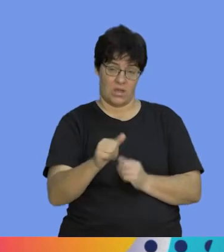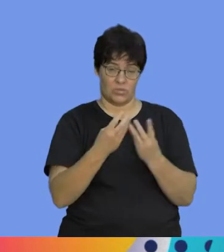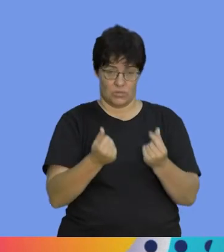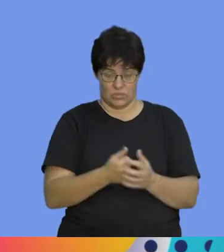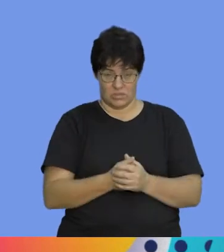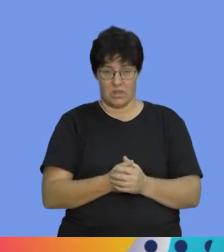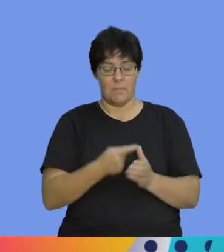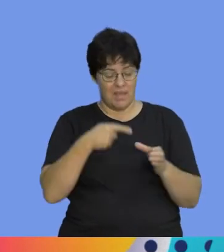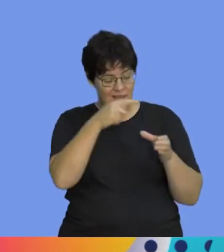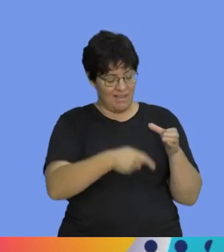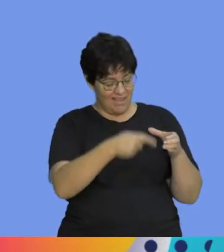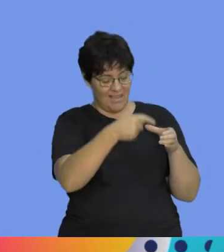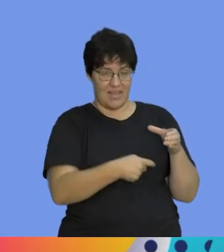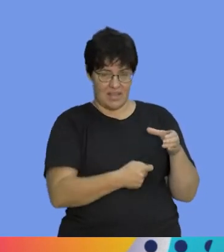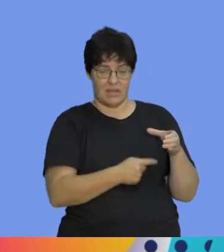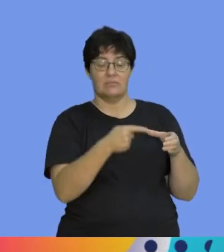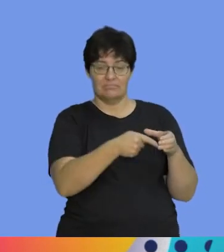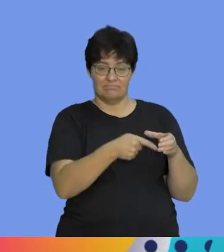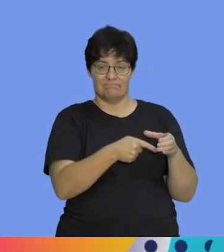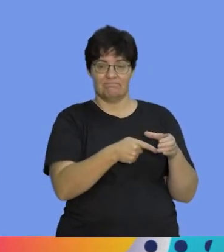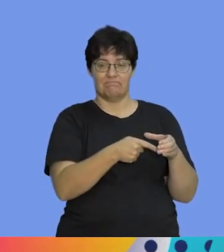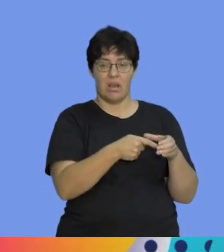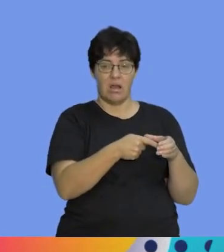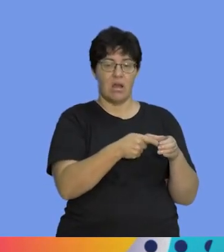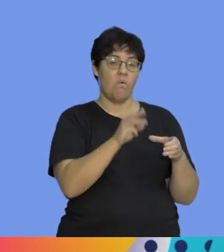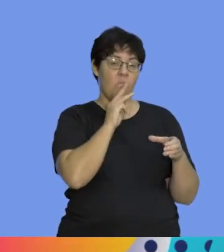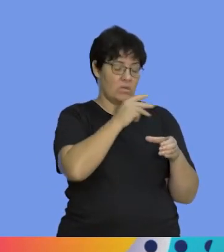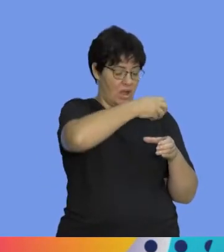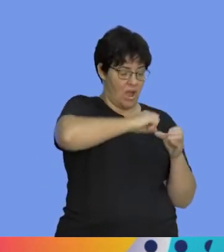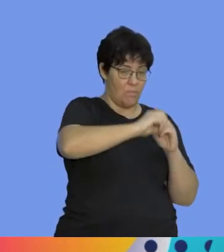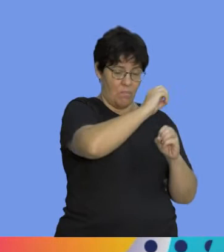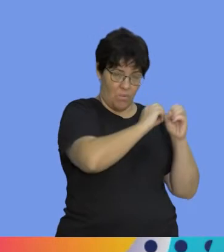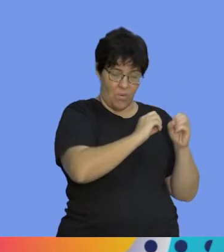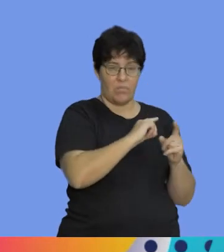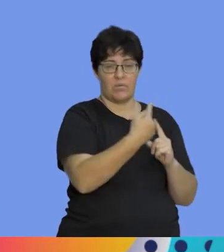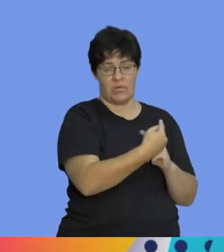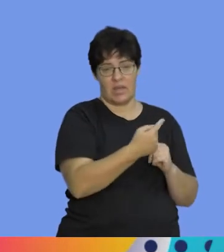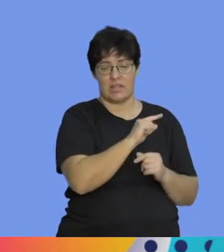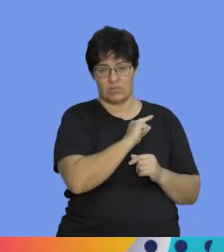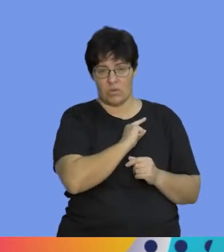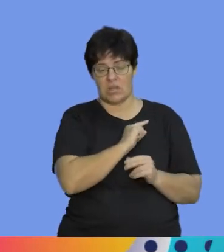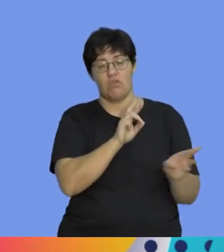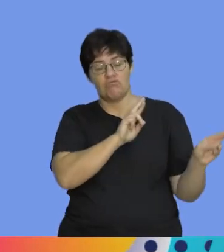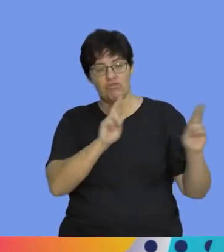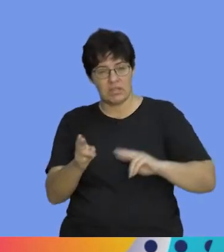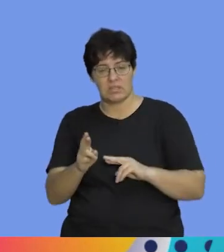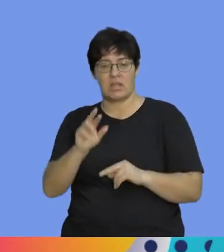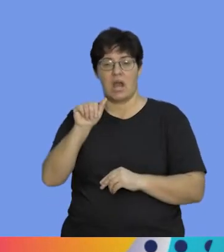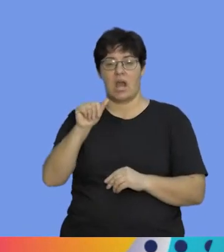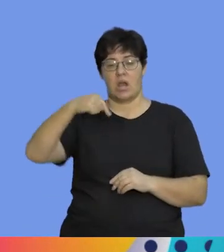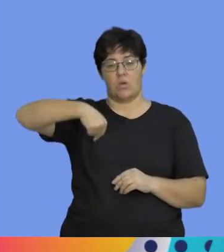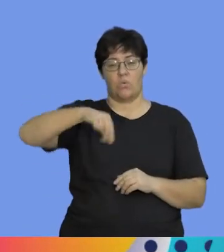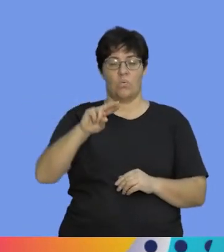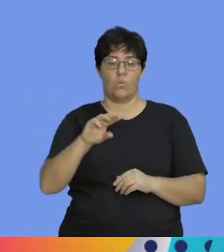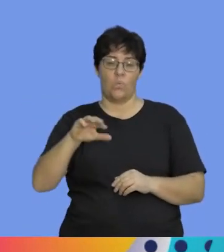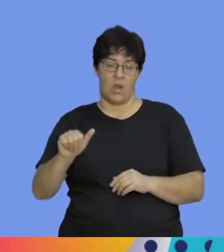place in a medium whereby these substances are surrounded by water molecules. Hence we talk of, you know, reactions in aqueous solutions.